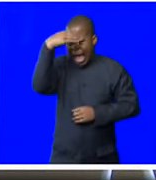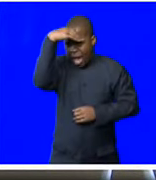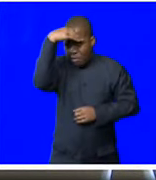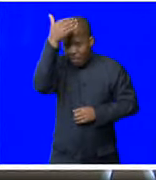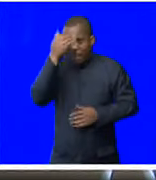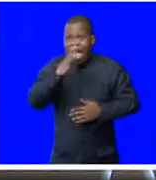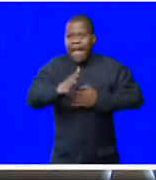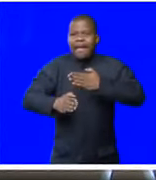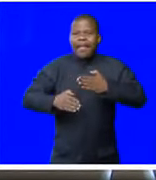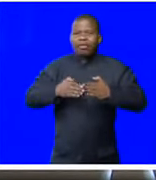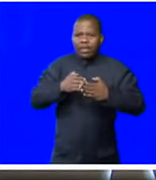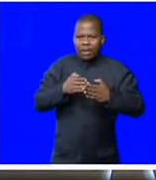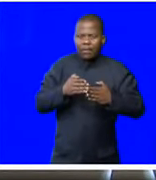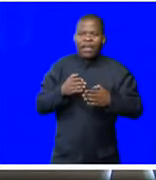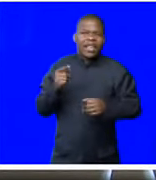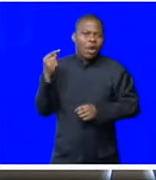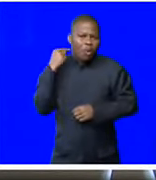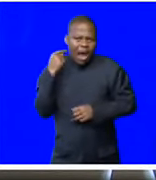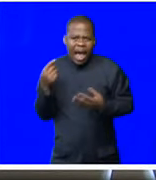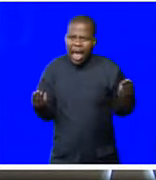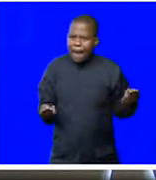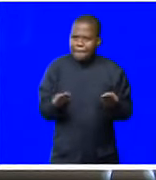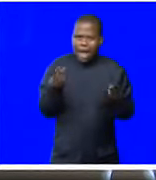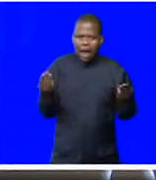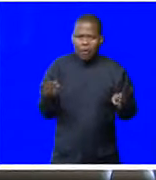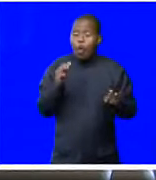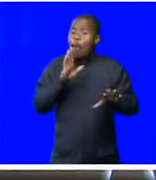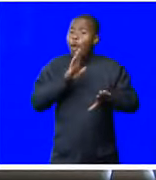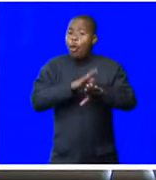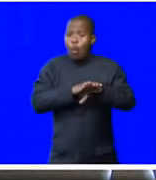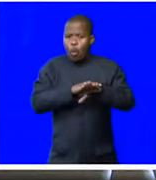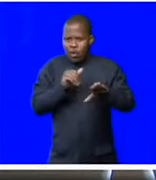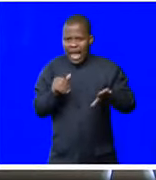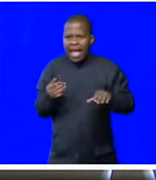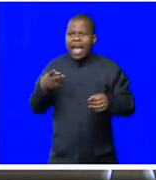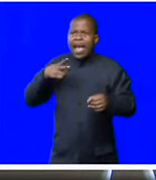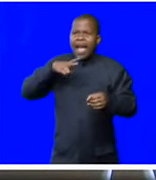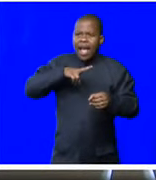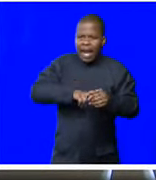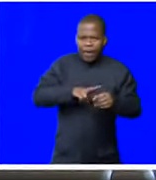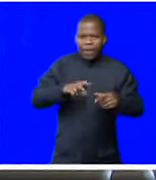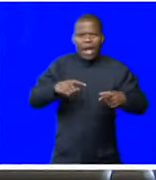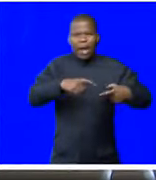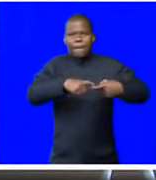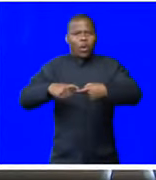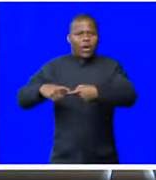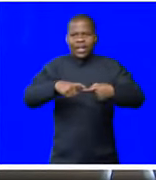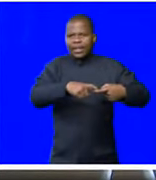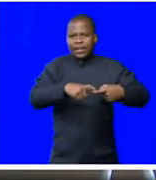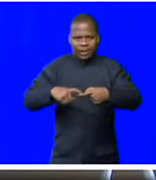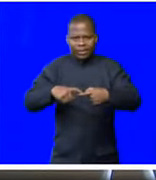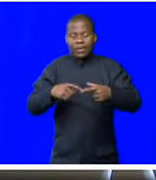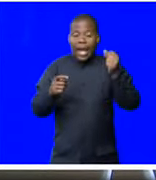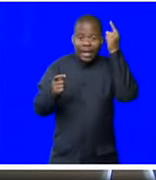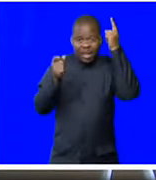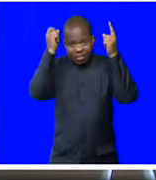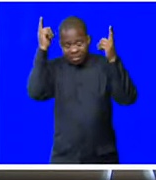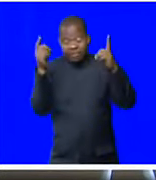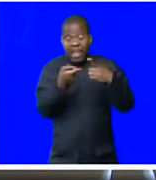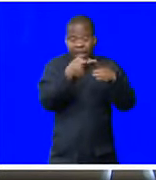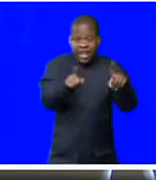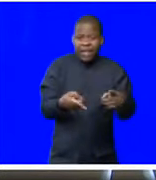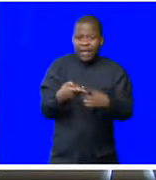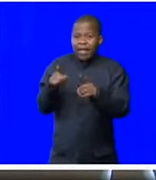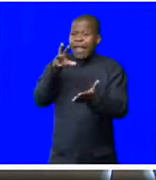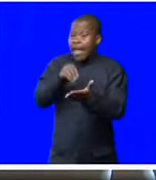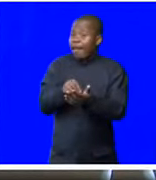in the future. We don't anticipate to be associated with political assassinations, sponsoring such, or even lobbying